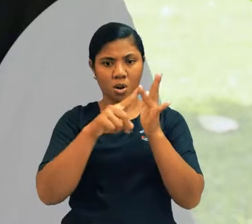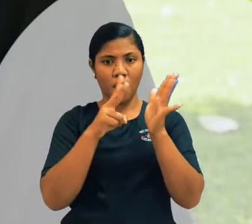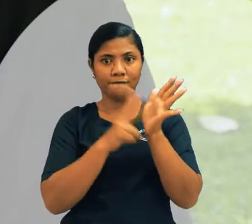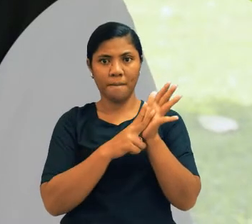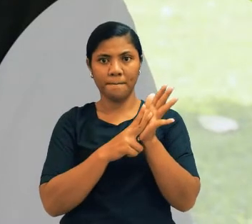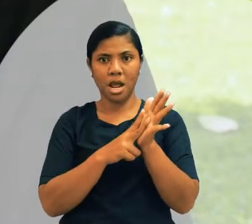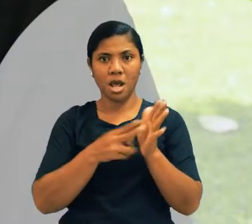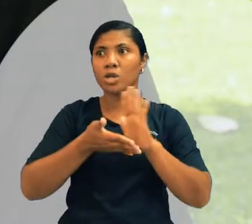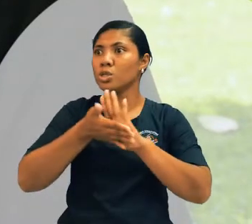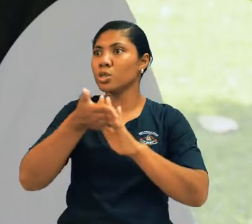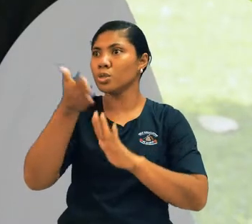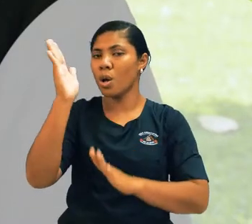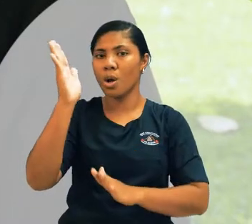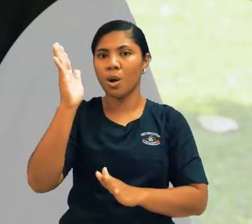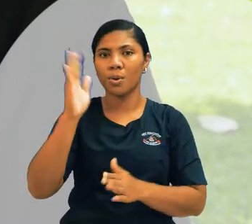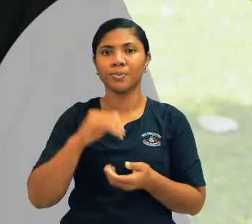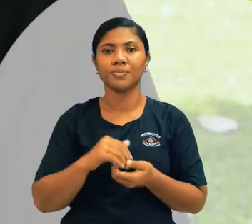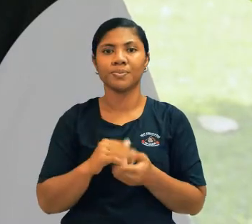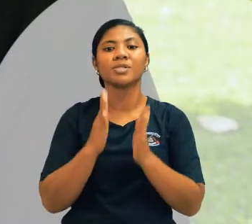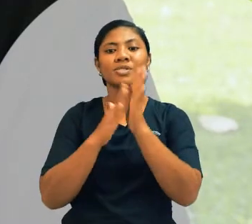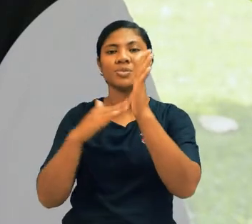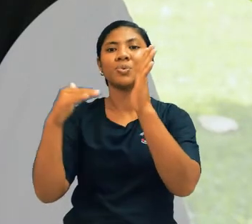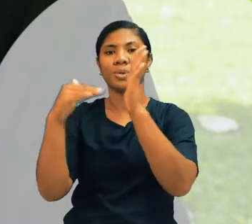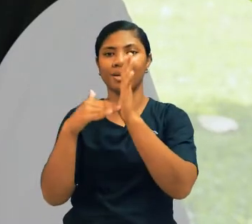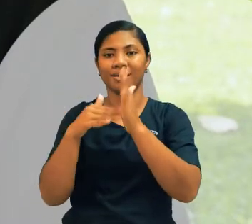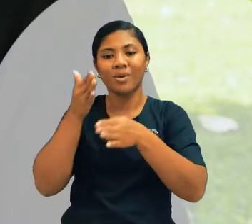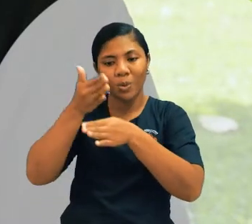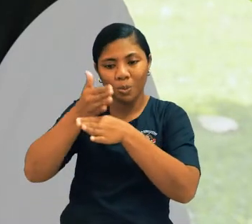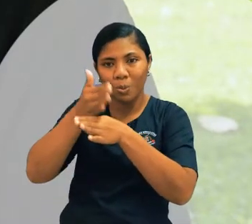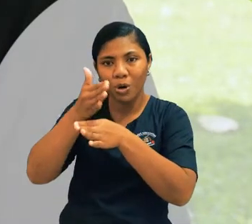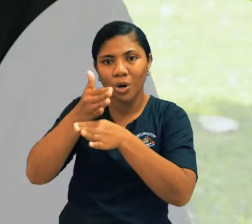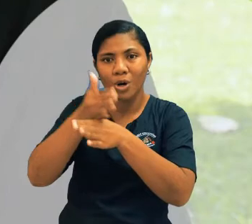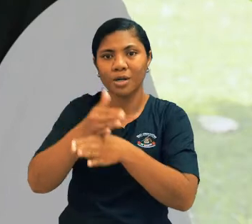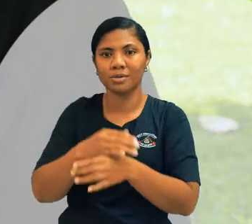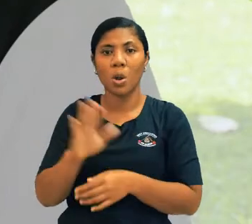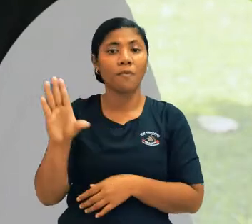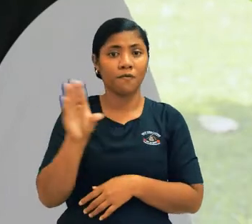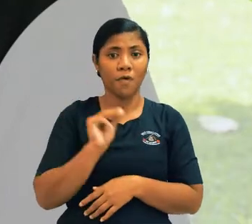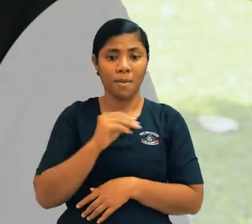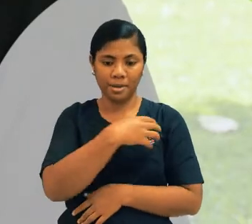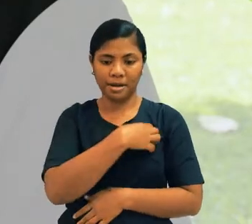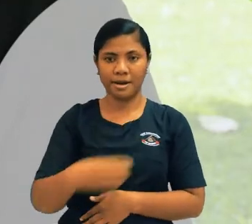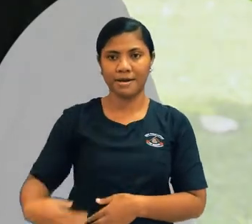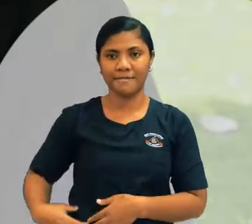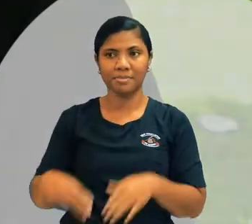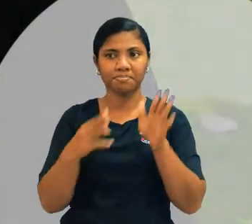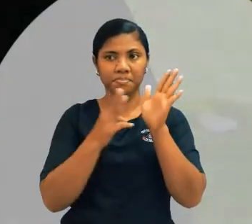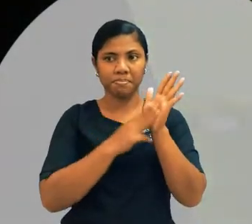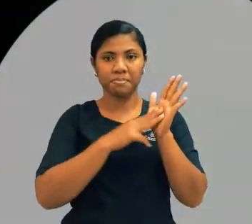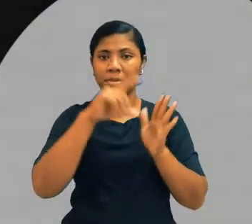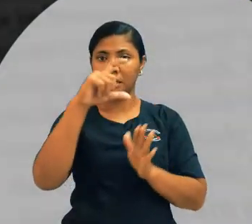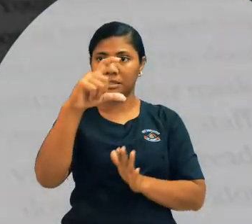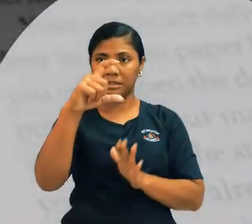So tau au ai maniu sila. Ia lela na mawai e Lawrence la na ngaluenga e whai ngaluenga ai o le ngaluenga fasimanu.